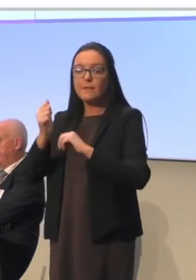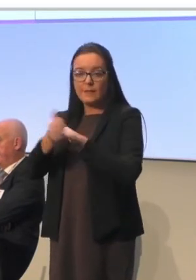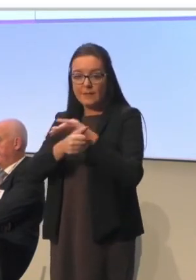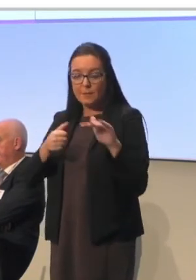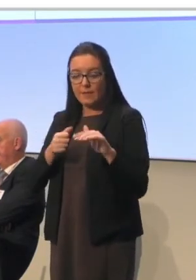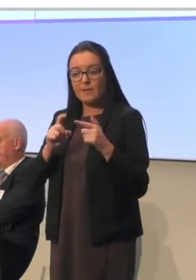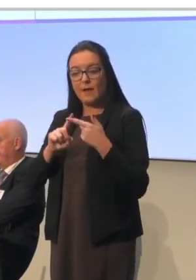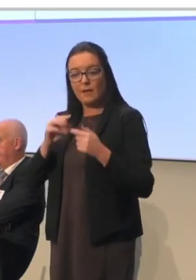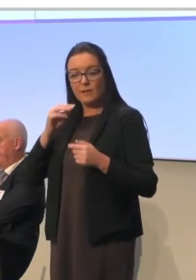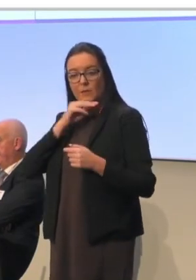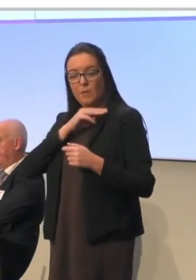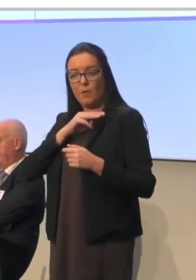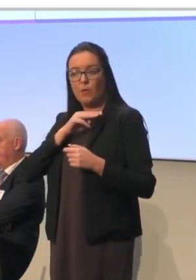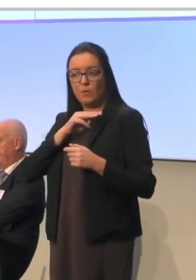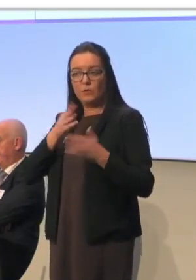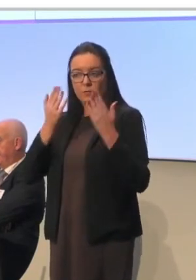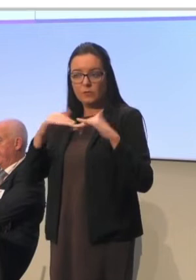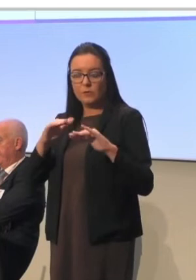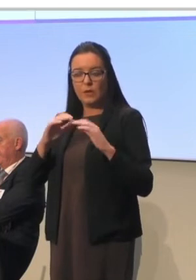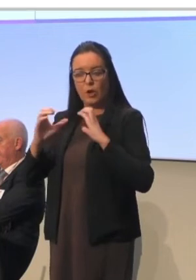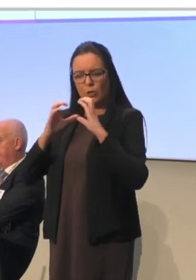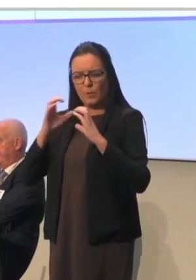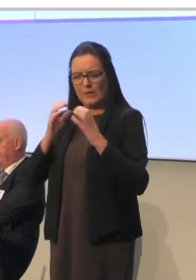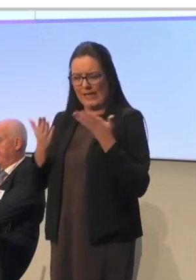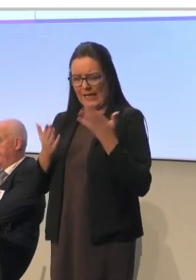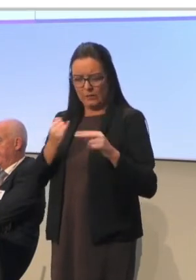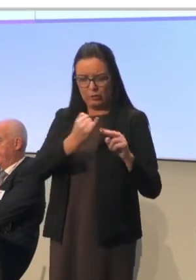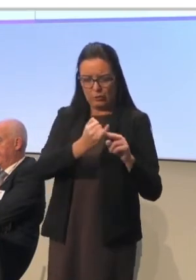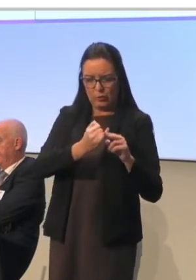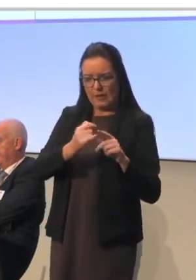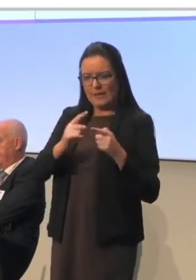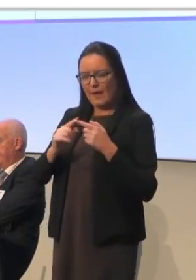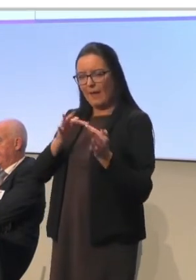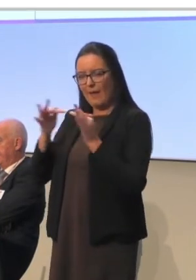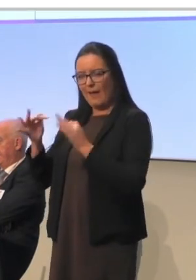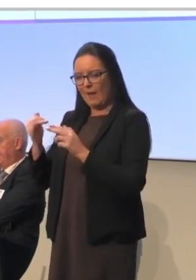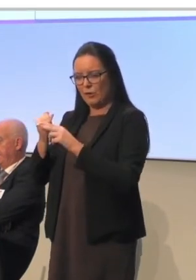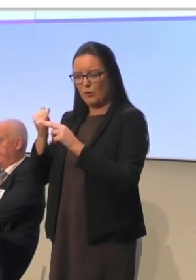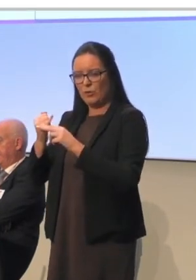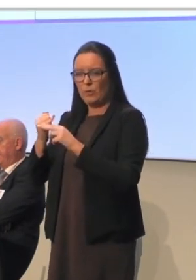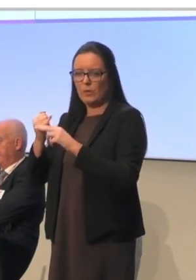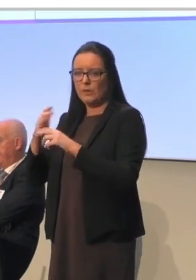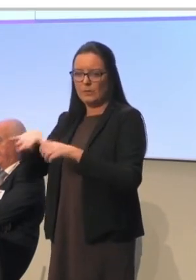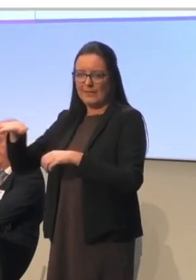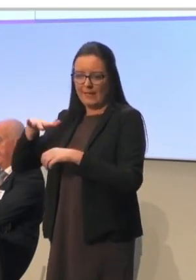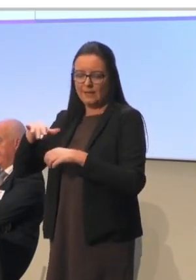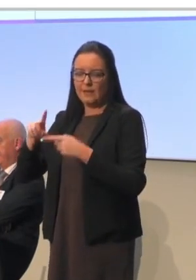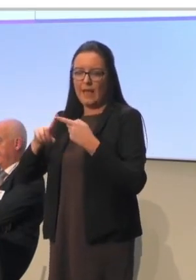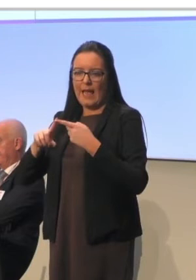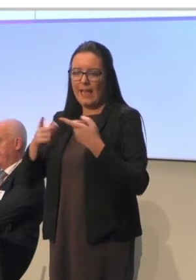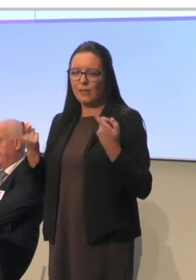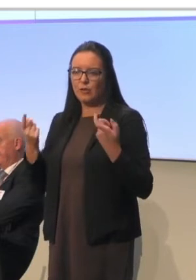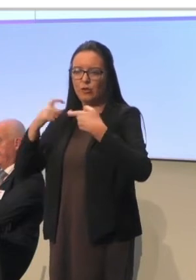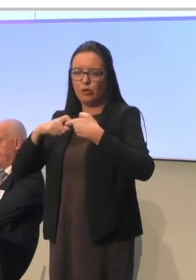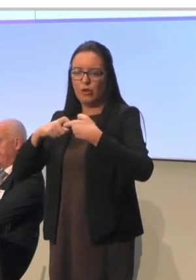a key area in terms of communication between schools and post-school settings and the extent to which there is a joined-up approach.